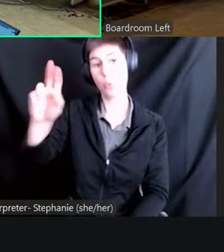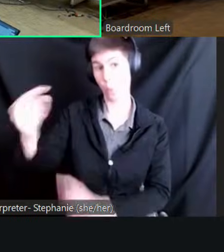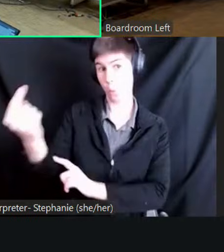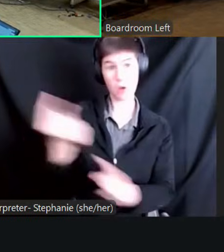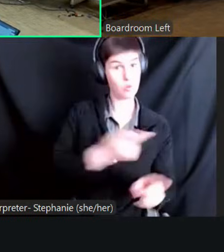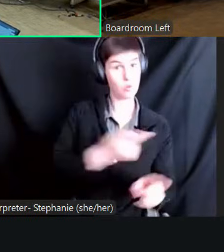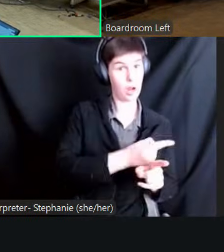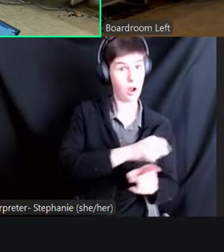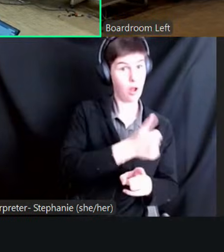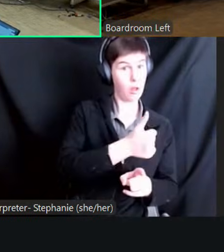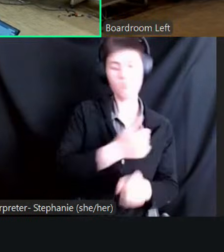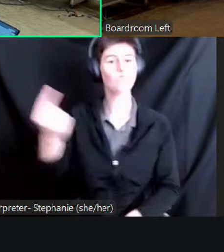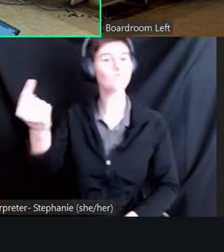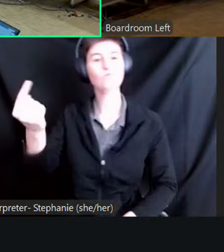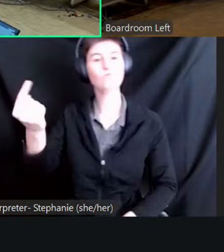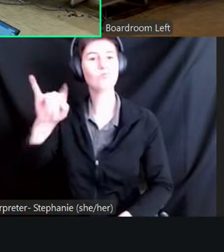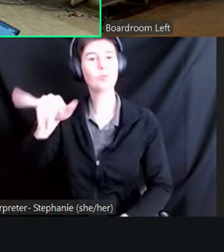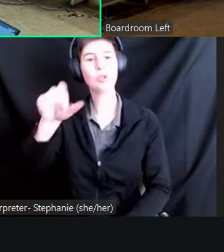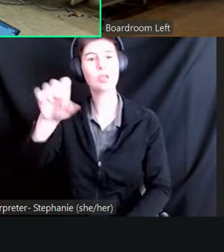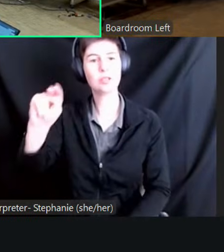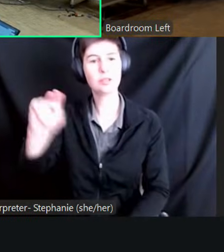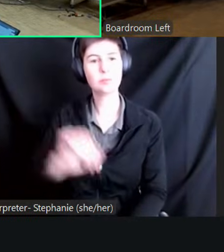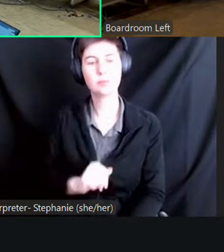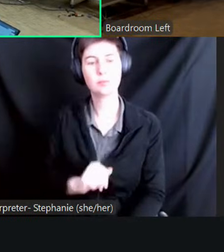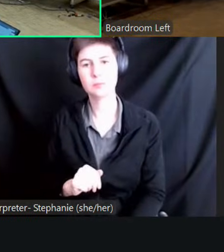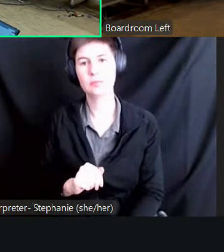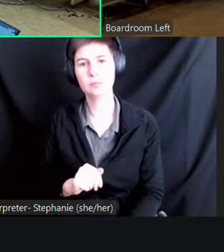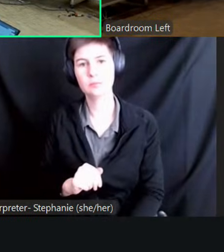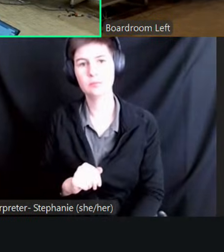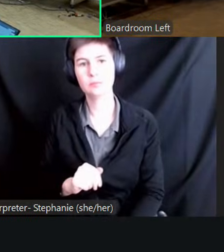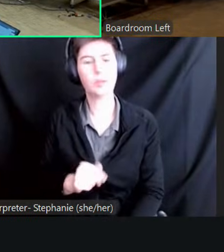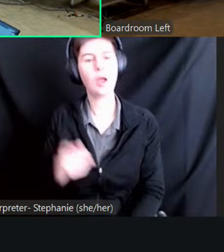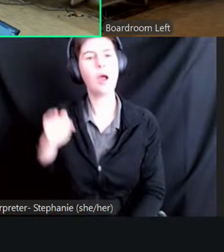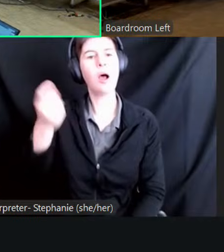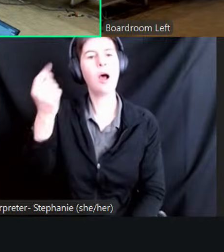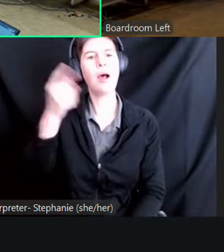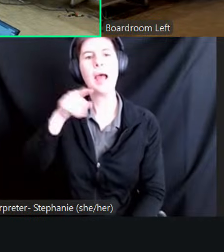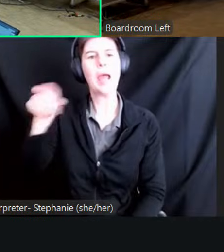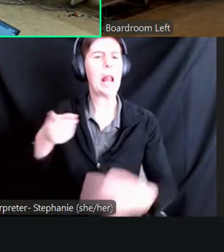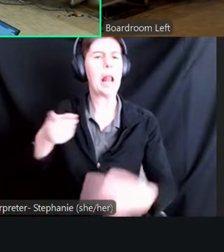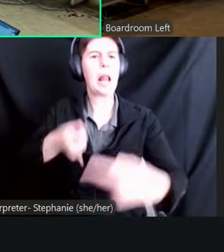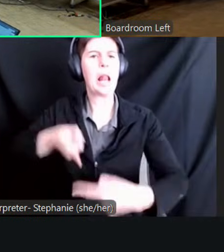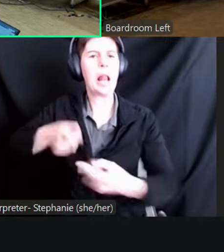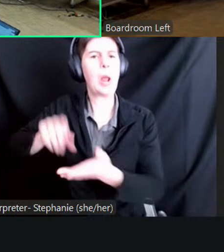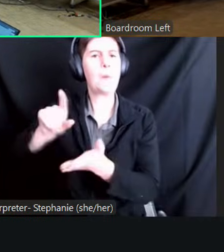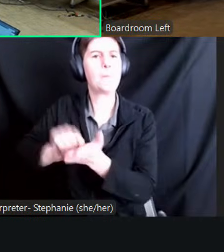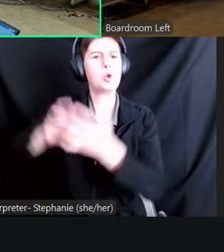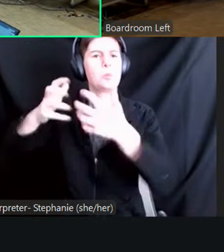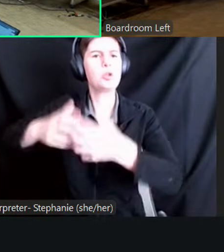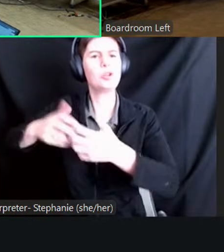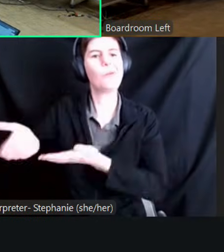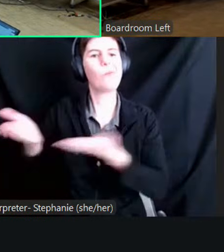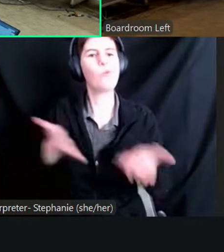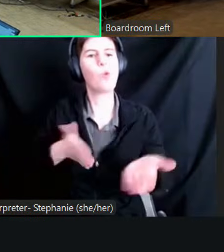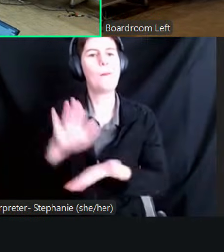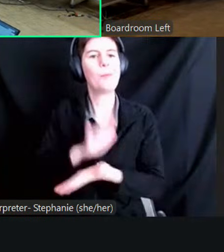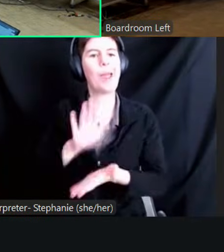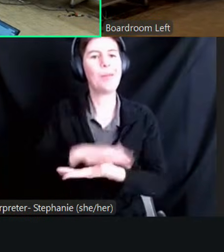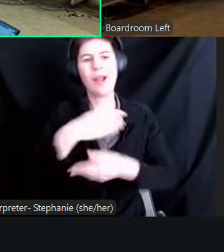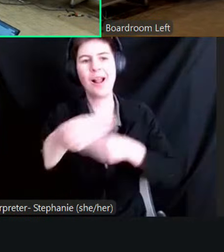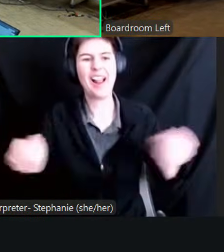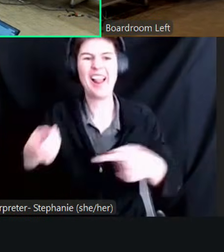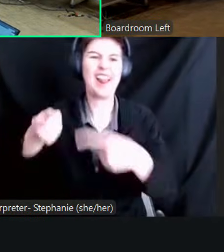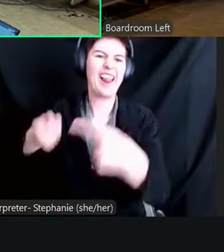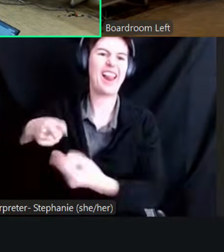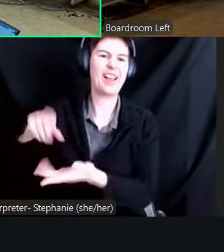Kevin Peralta. He's struggling with the printer right now to get you some hard copies of the presentation. He'll be joining us in it. I've heard.